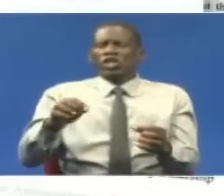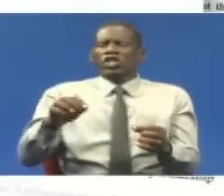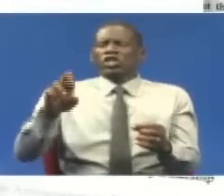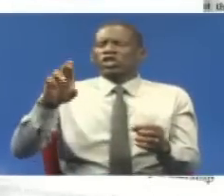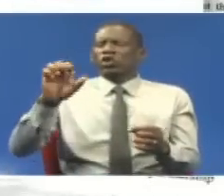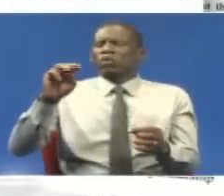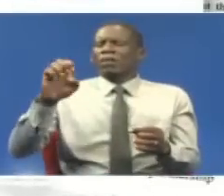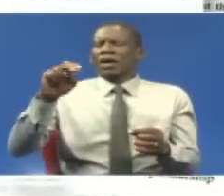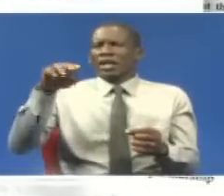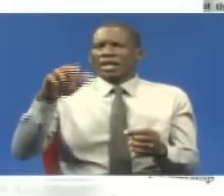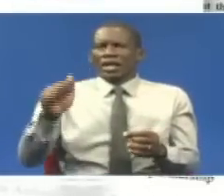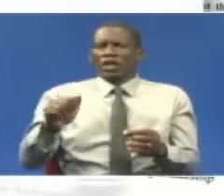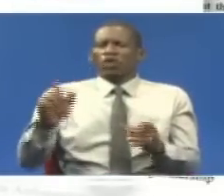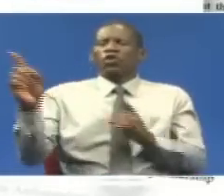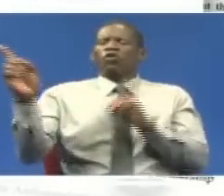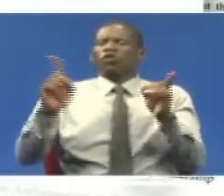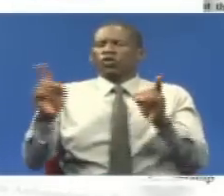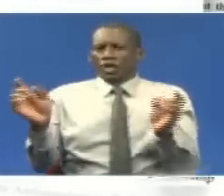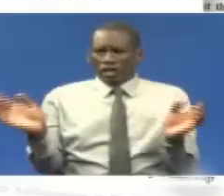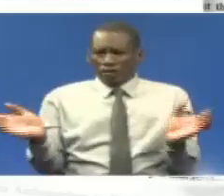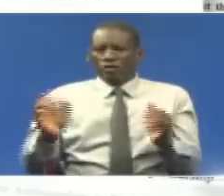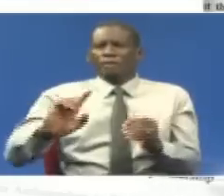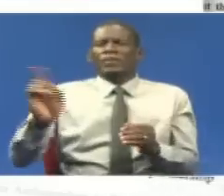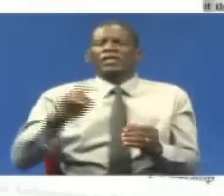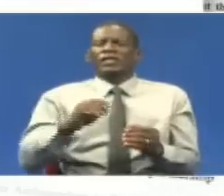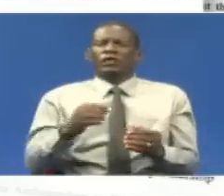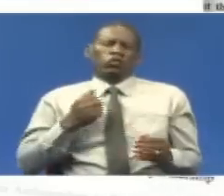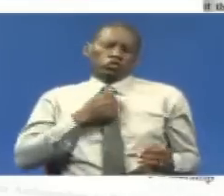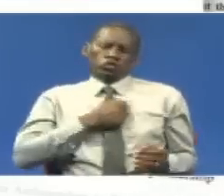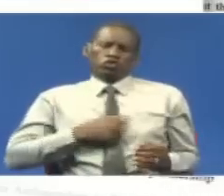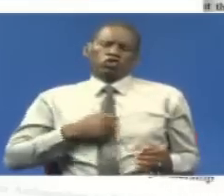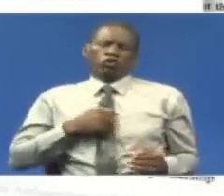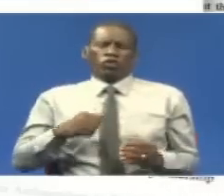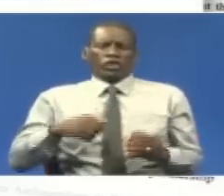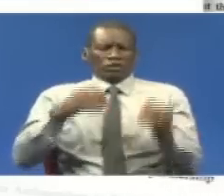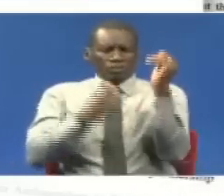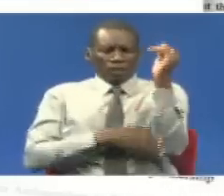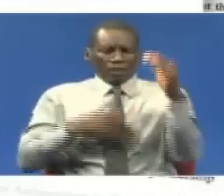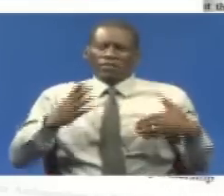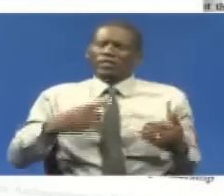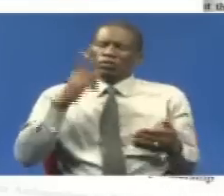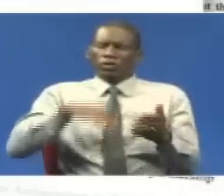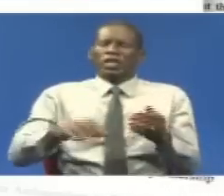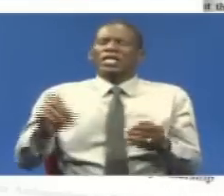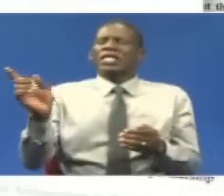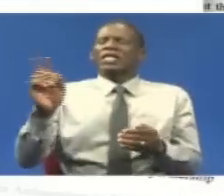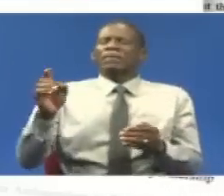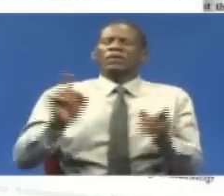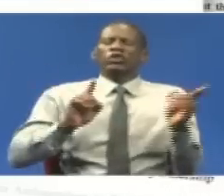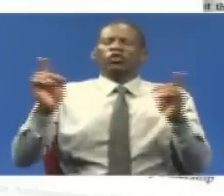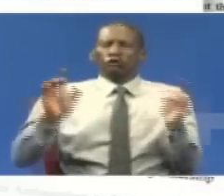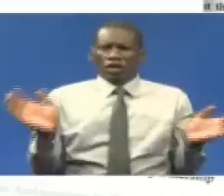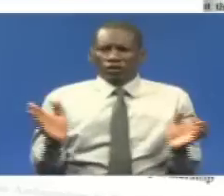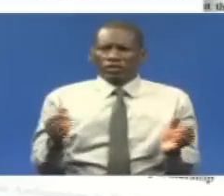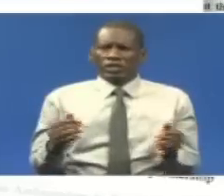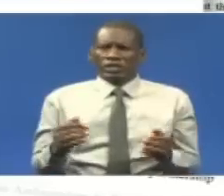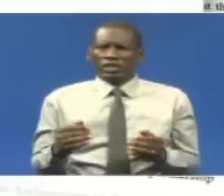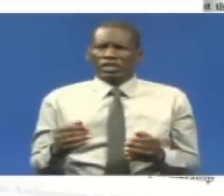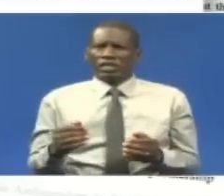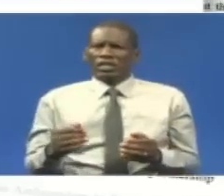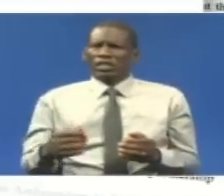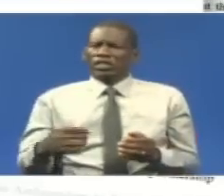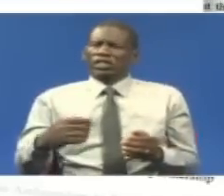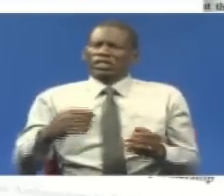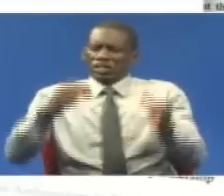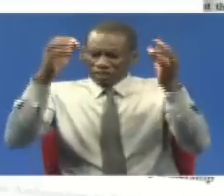Ministry apologized over the remark and behavior, saying, quote, "the Minister of Foreign Affairs decided that the Romanian ambassador to